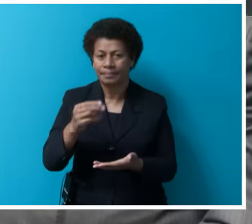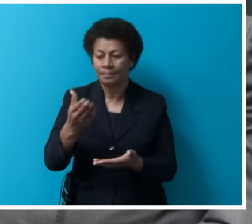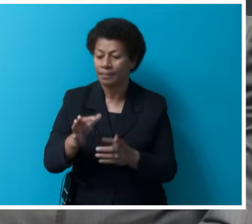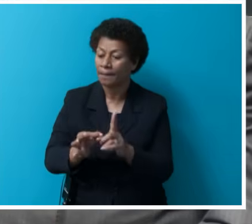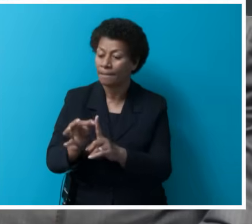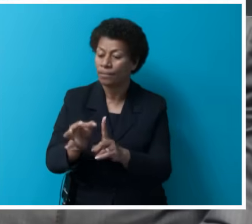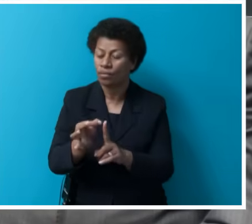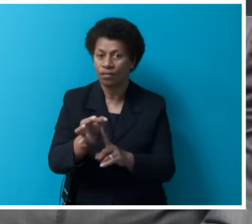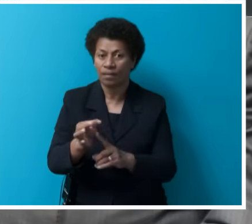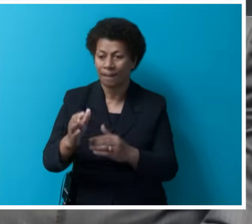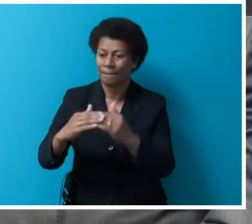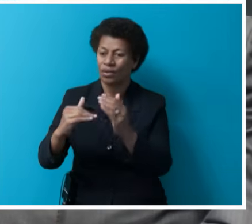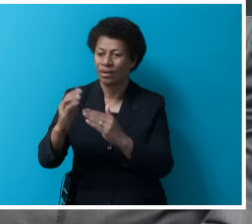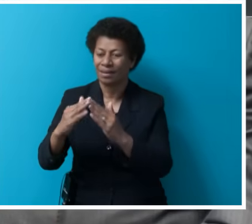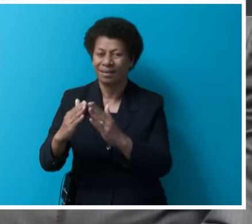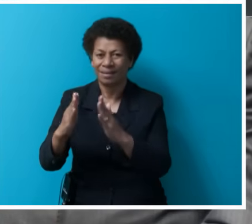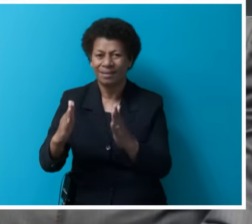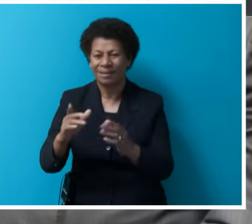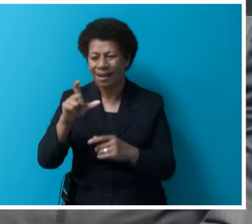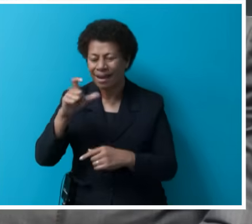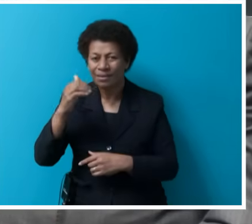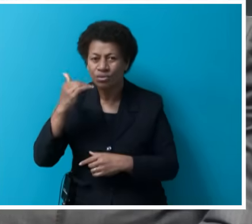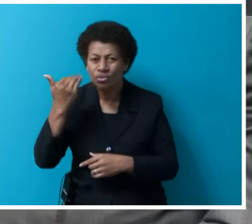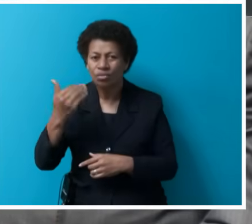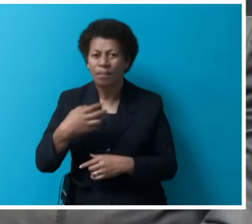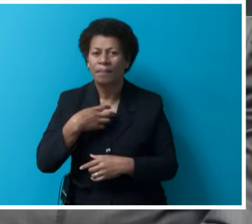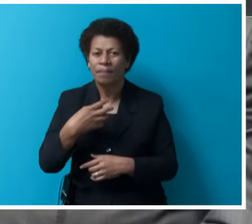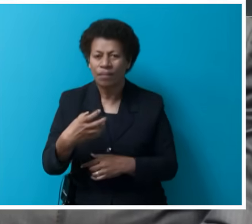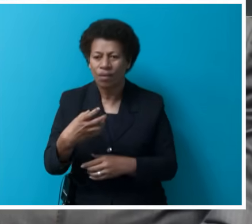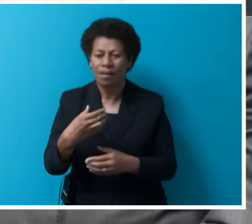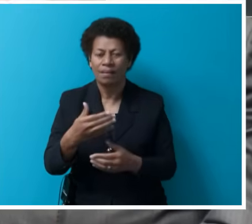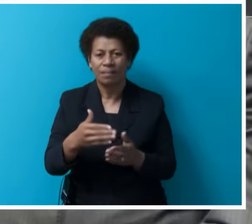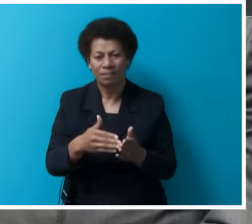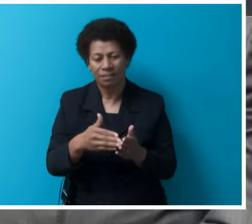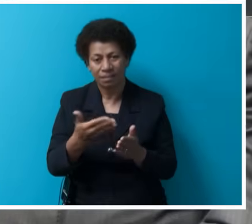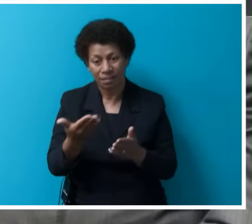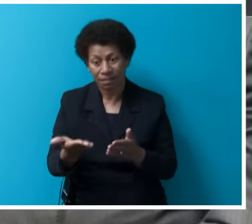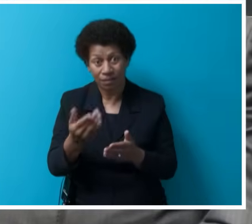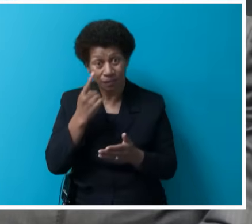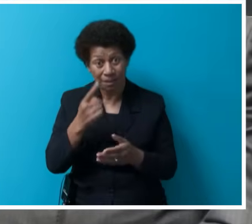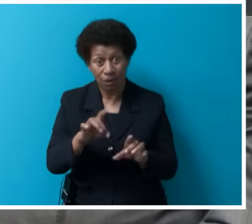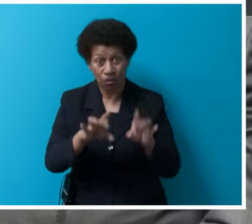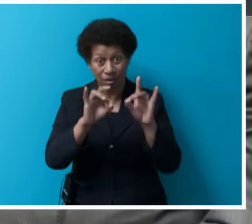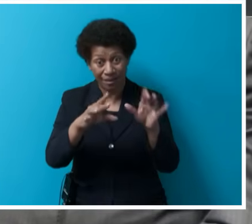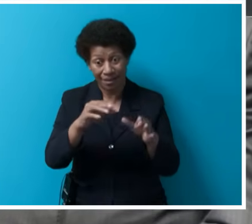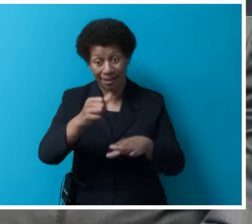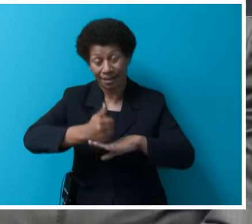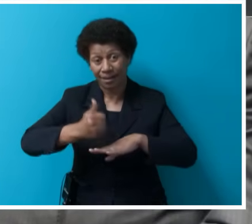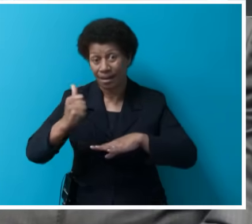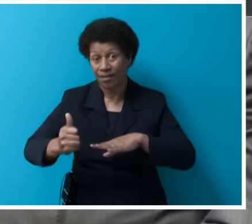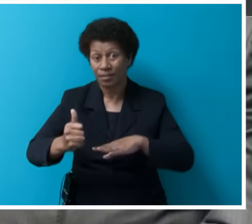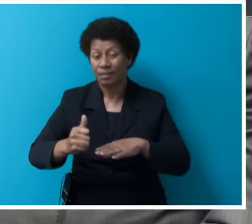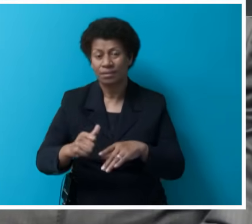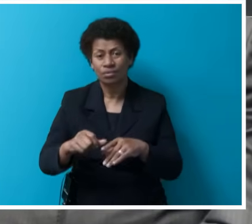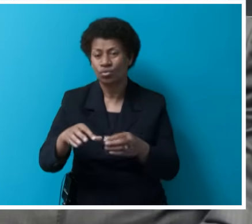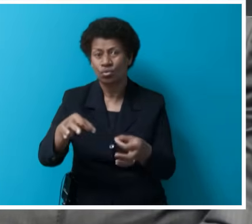got the Australian government, Mr. Speaker, to do an audit of schools in Suba. And the report was launched